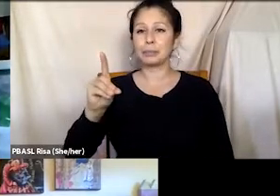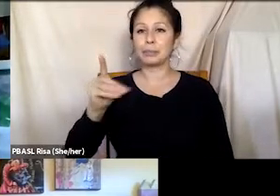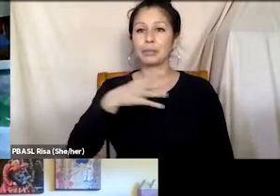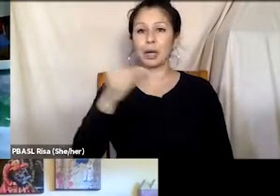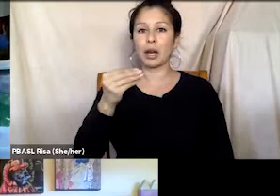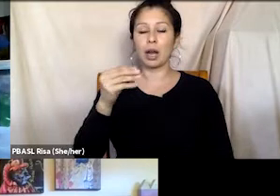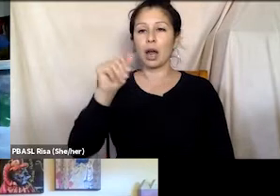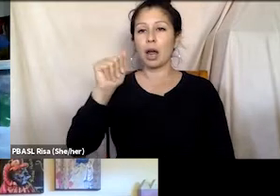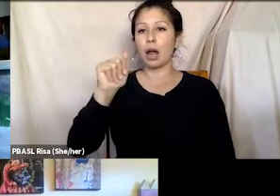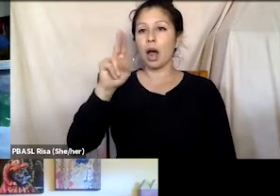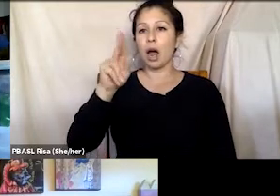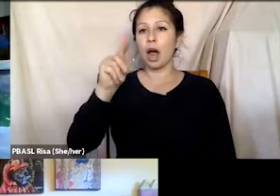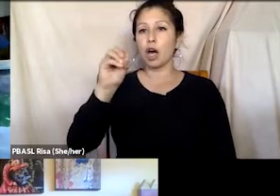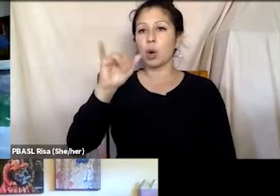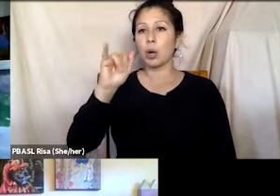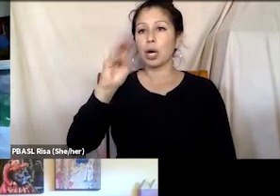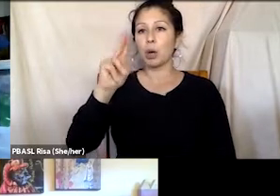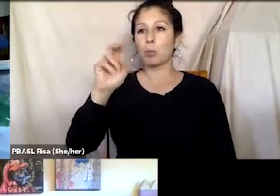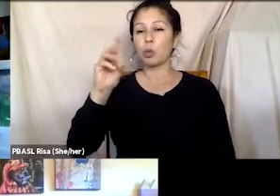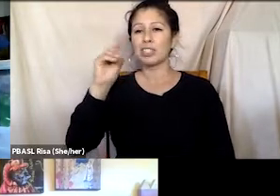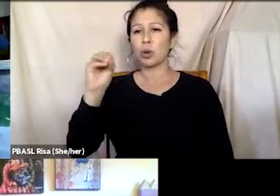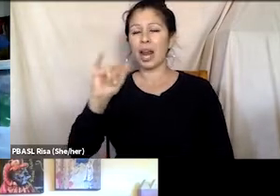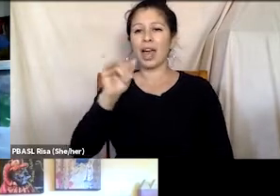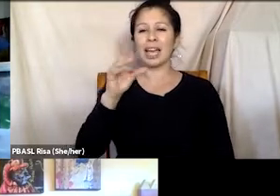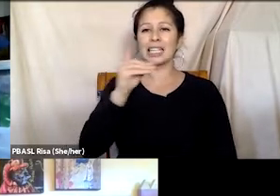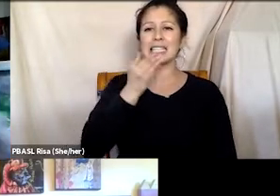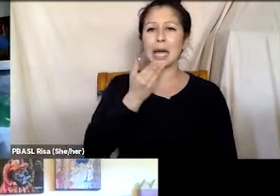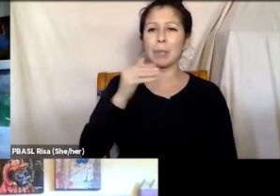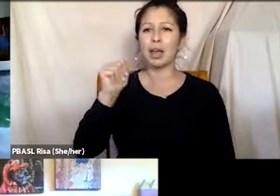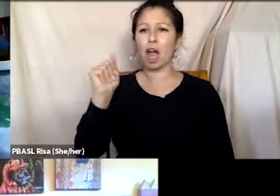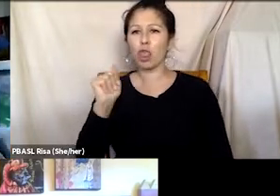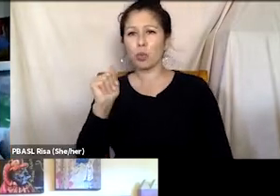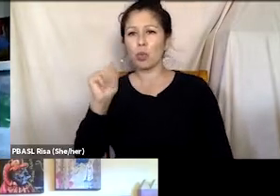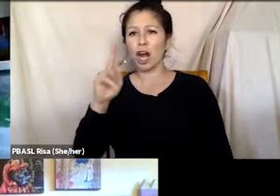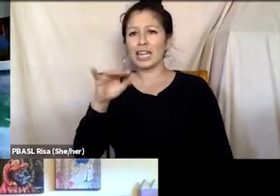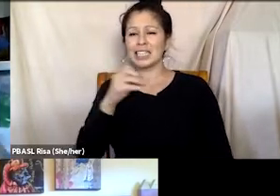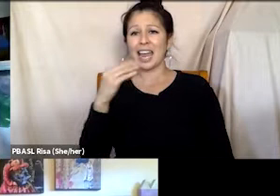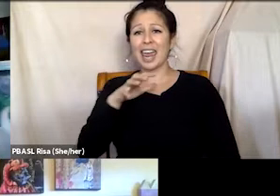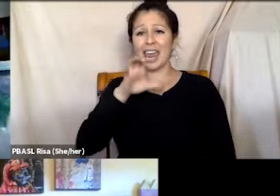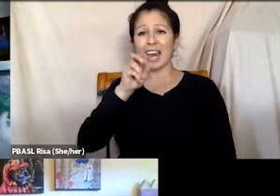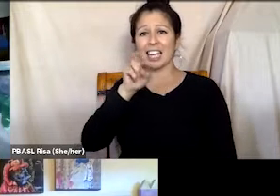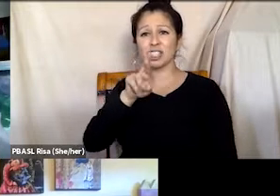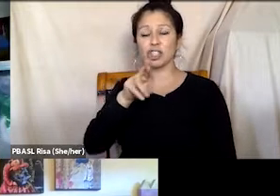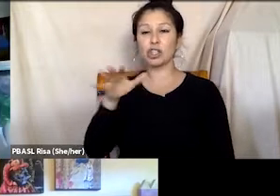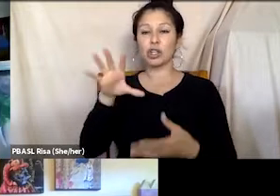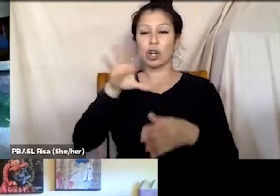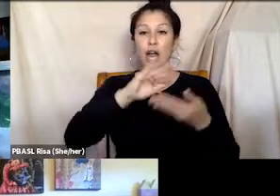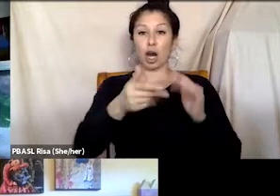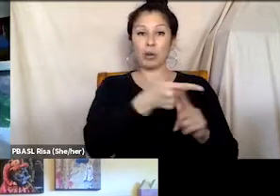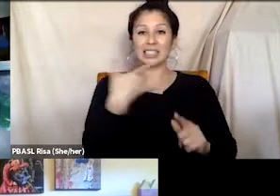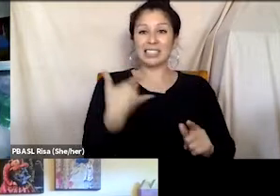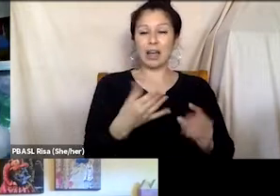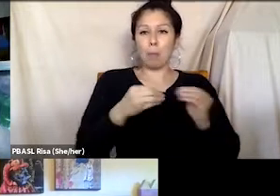and autoimmune disorders like diabetes and arthritis, as well as cancer. So clearly those communities that face higher instances of